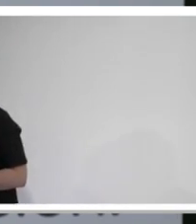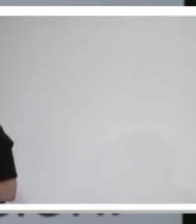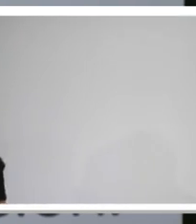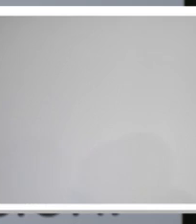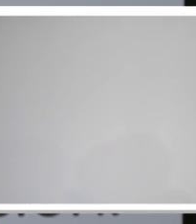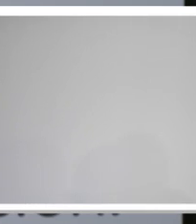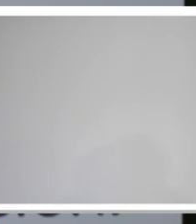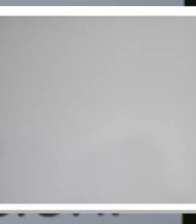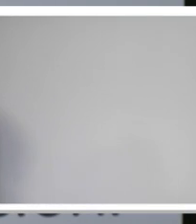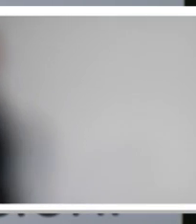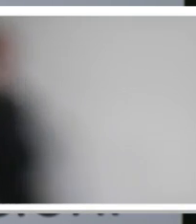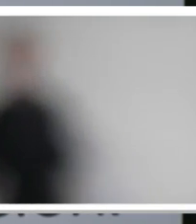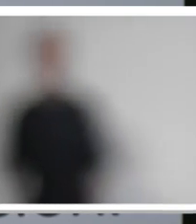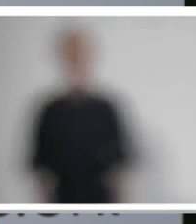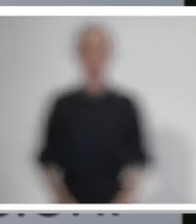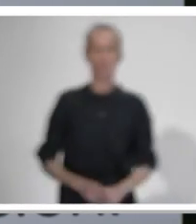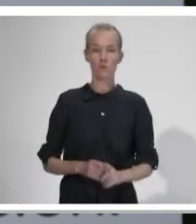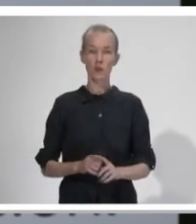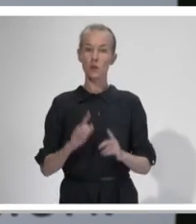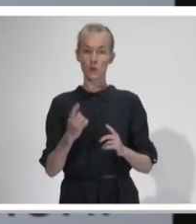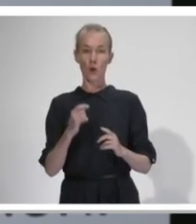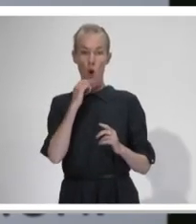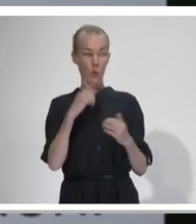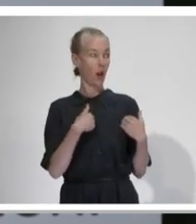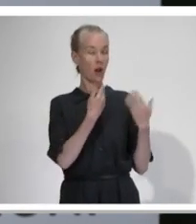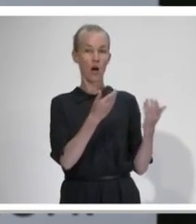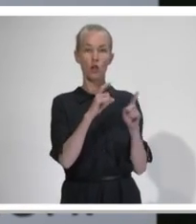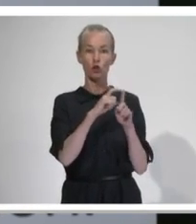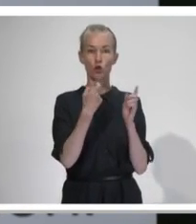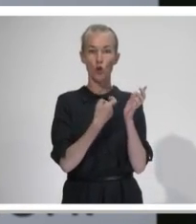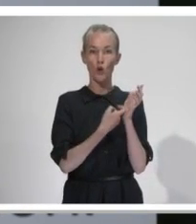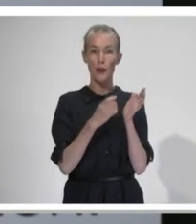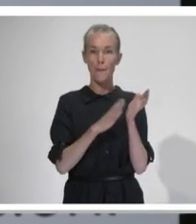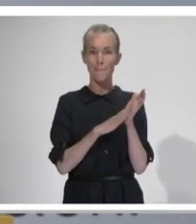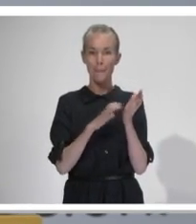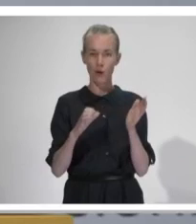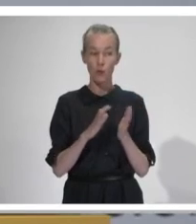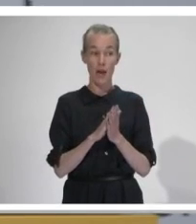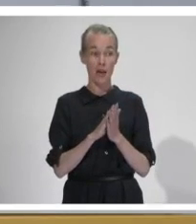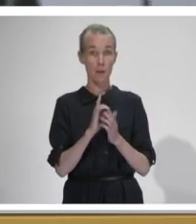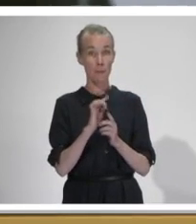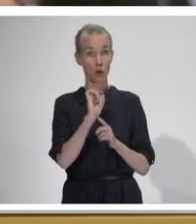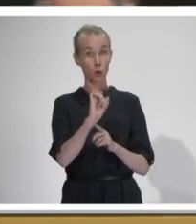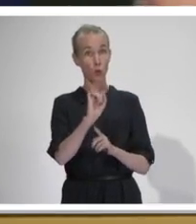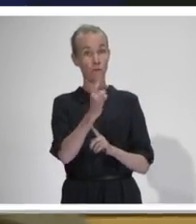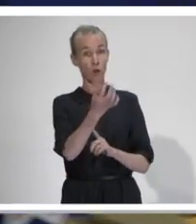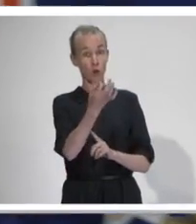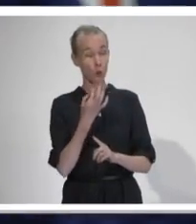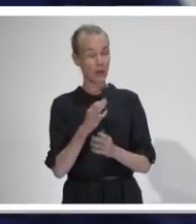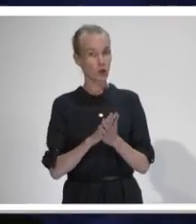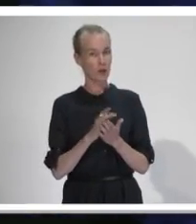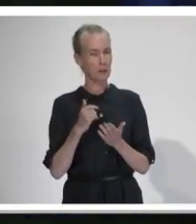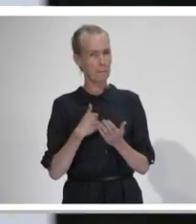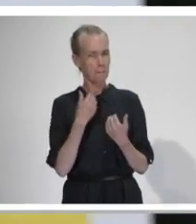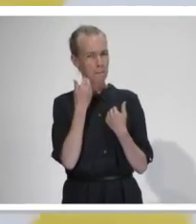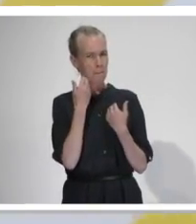the first point, I'll have to find out for you, Colette. I don't have that information with me today. On the second point, my understanding is that they are asked if they want